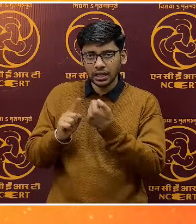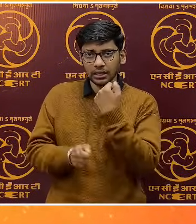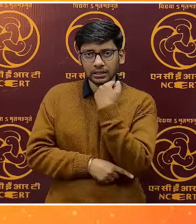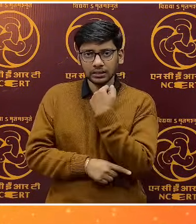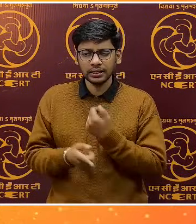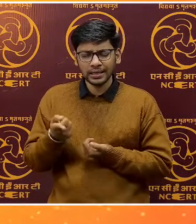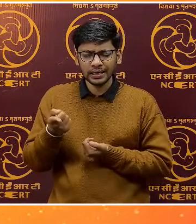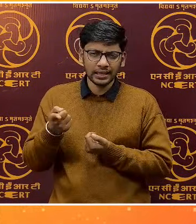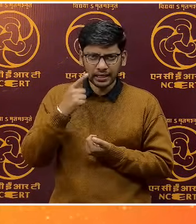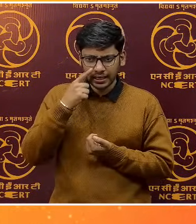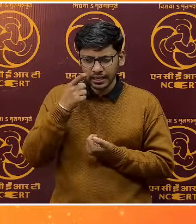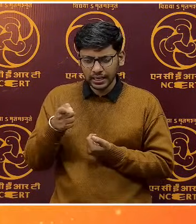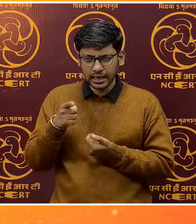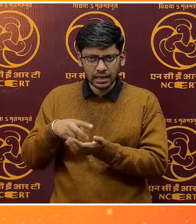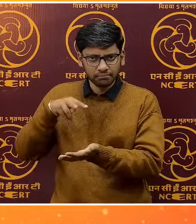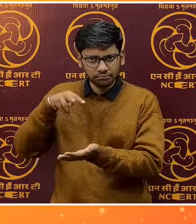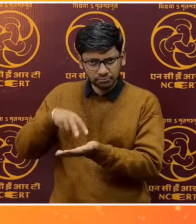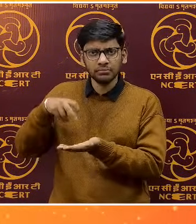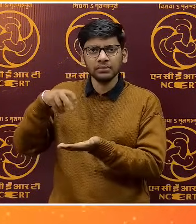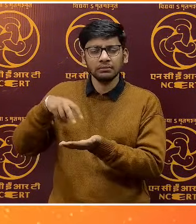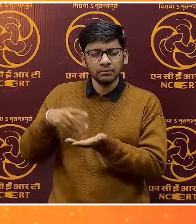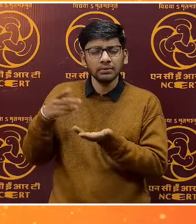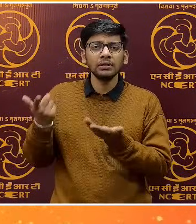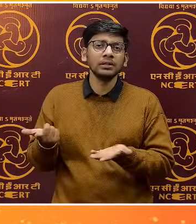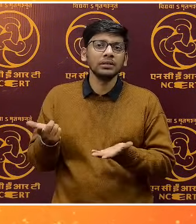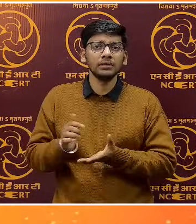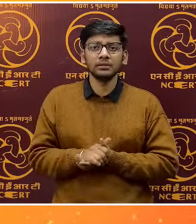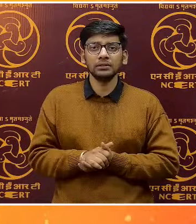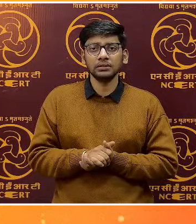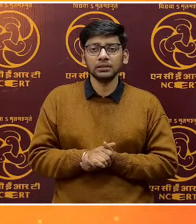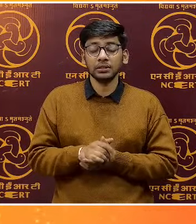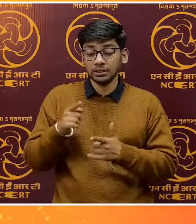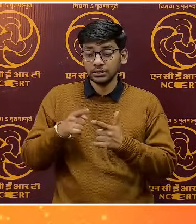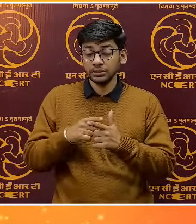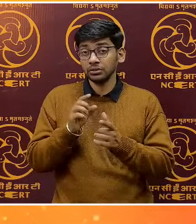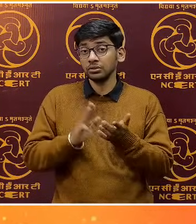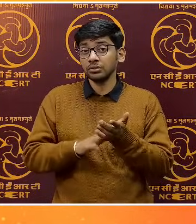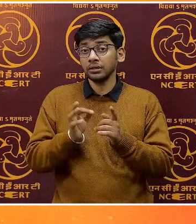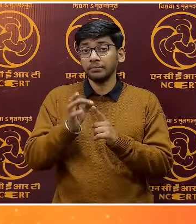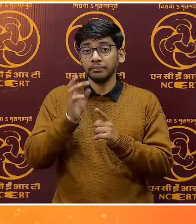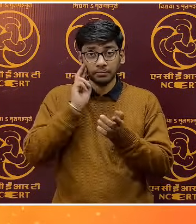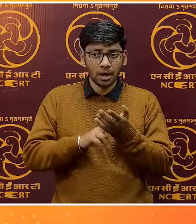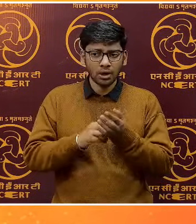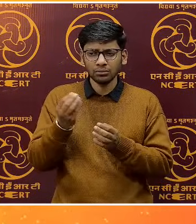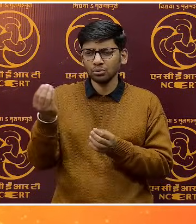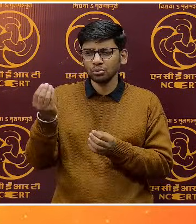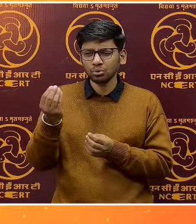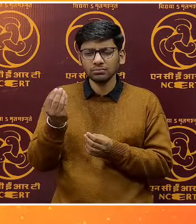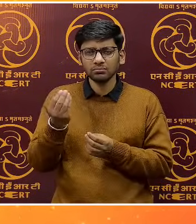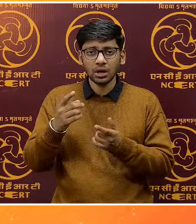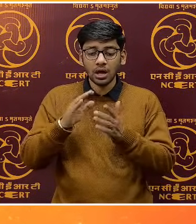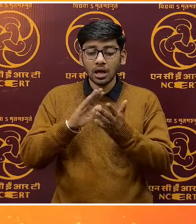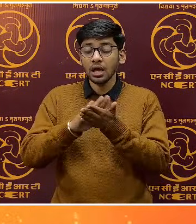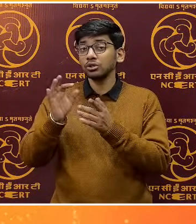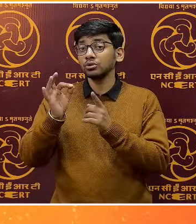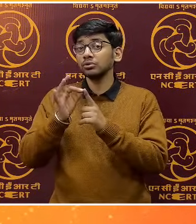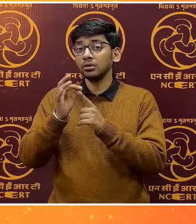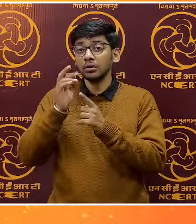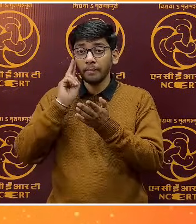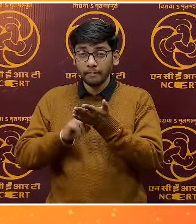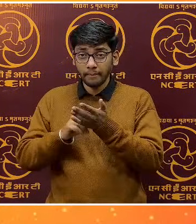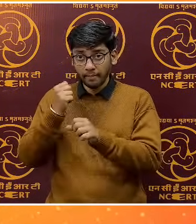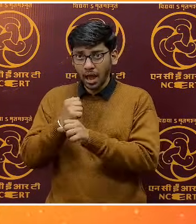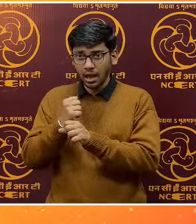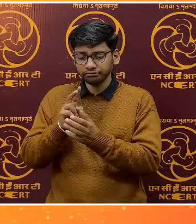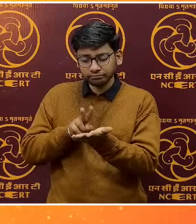third one? jumping or is she? Yes, it could be. See, jumping and hopping, very little difference, right? Hop means small